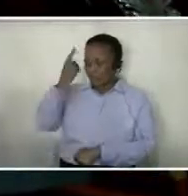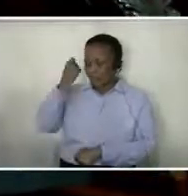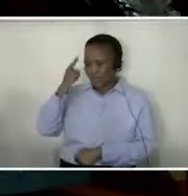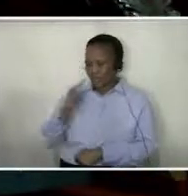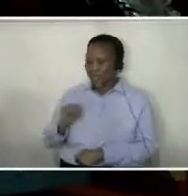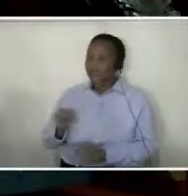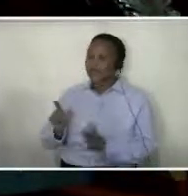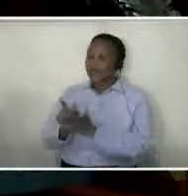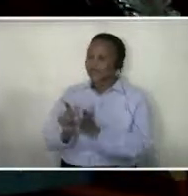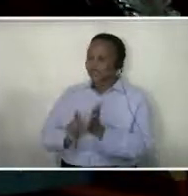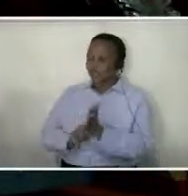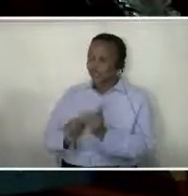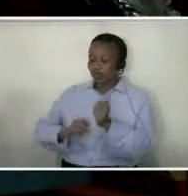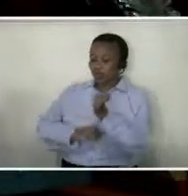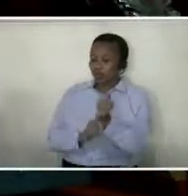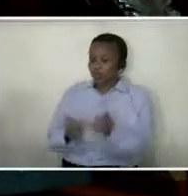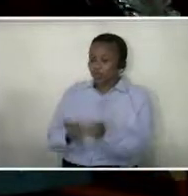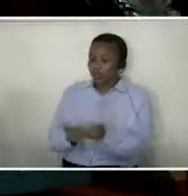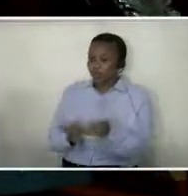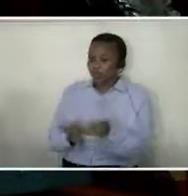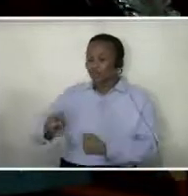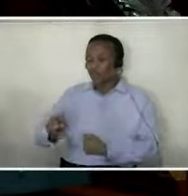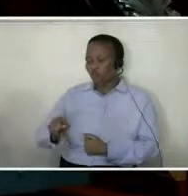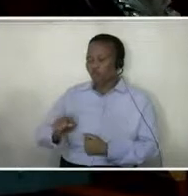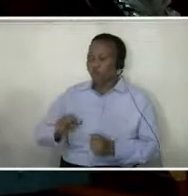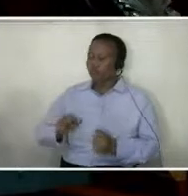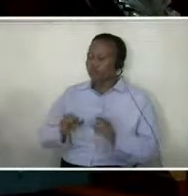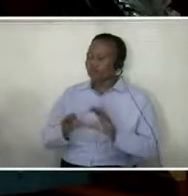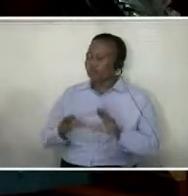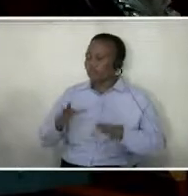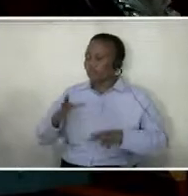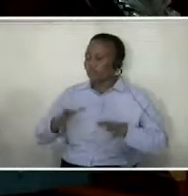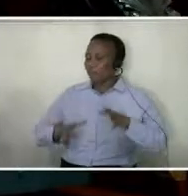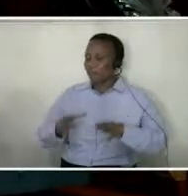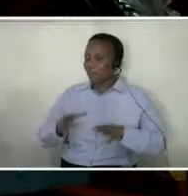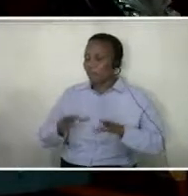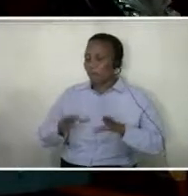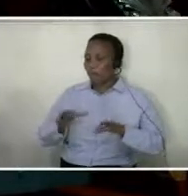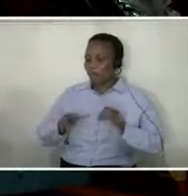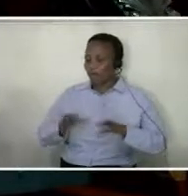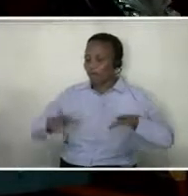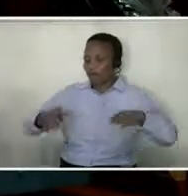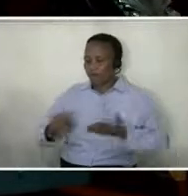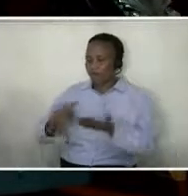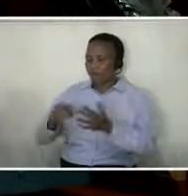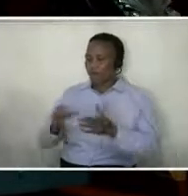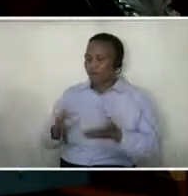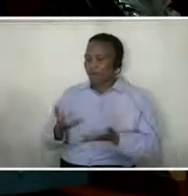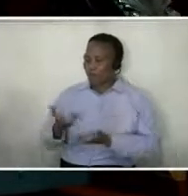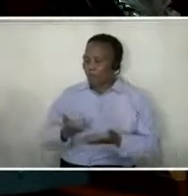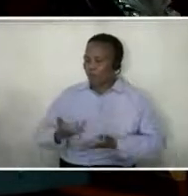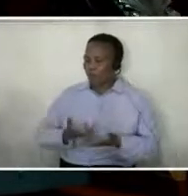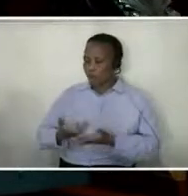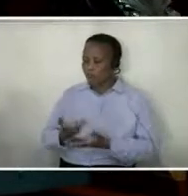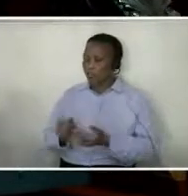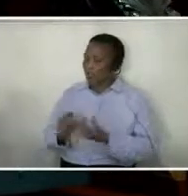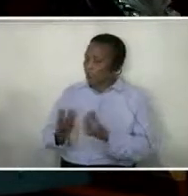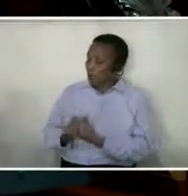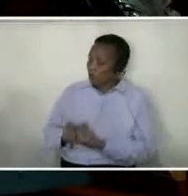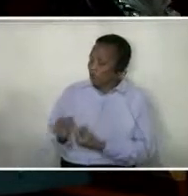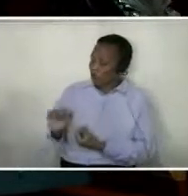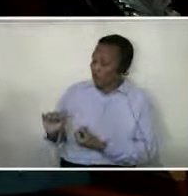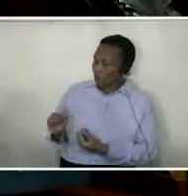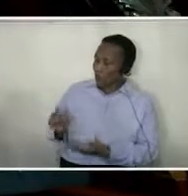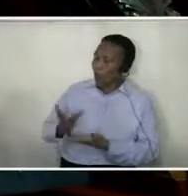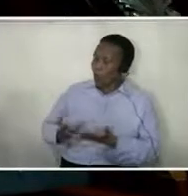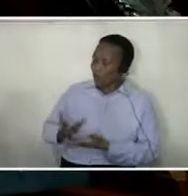offices allocation of party caucus staff. You will be doing yes. That through your caucus staff so that